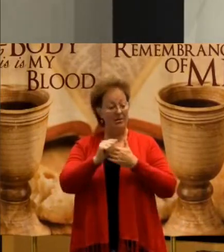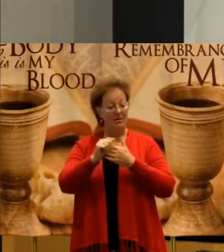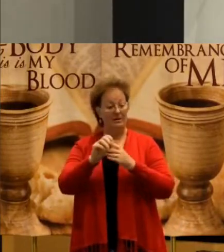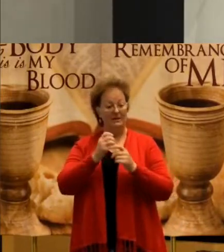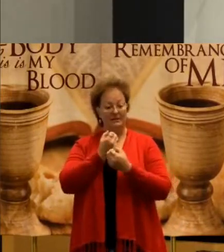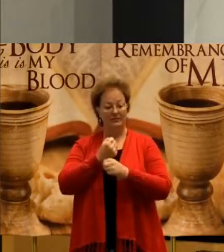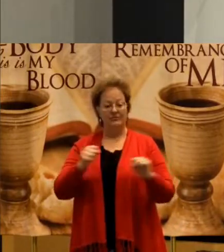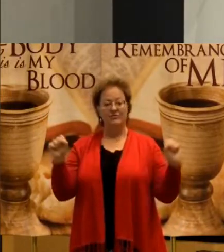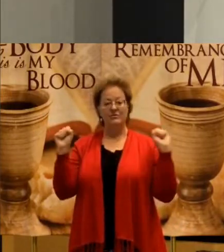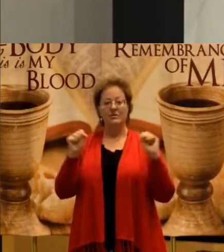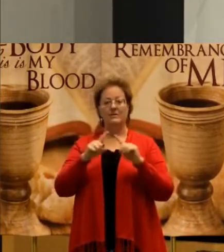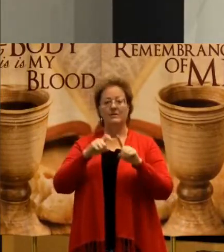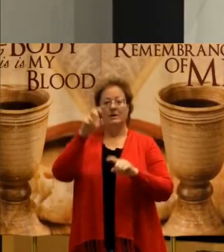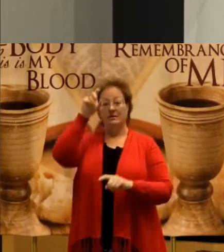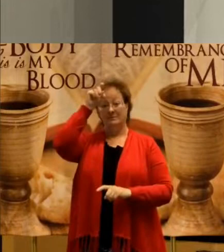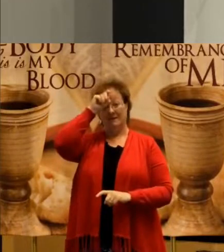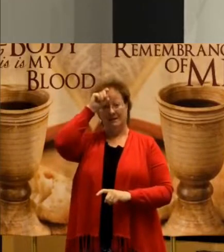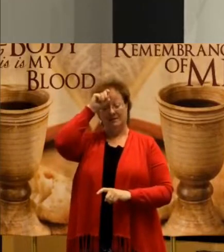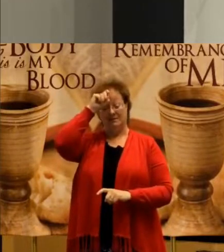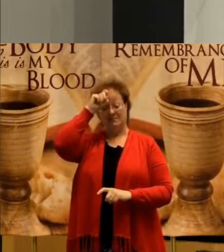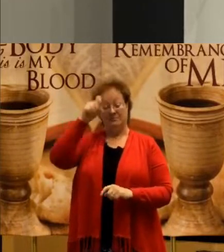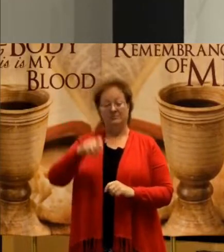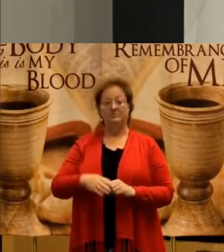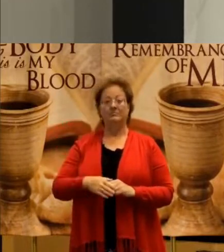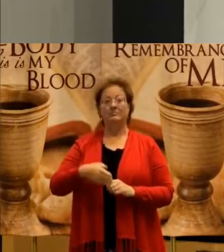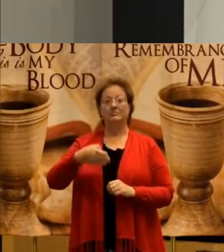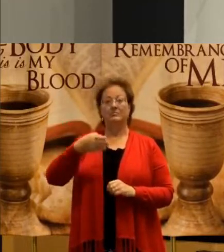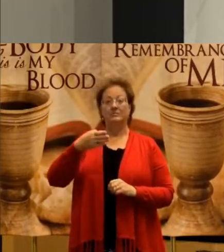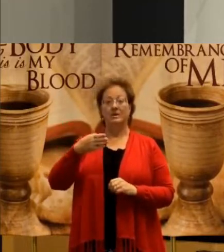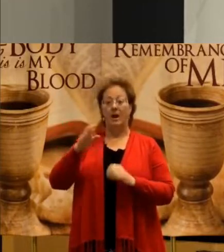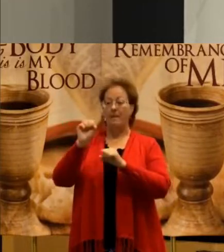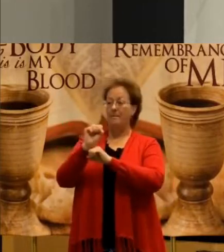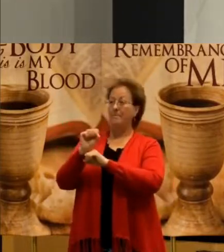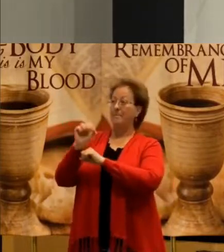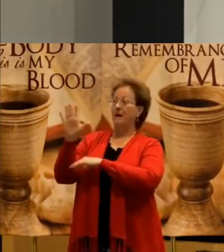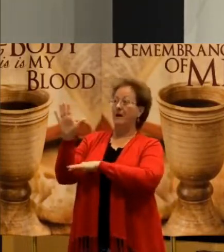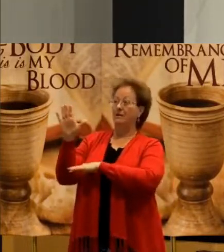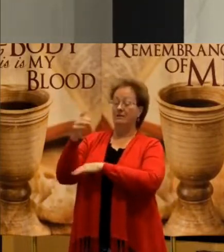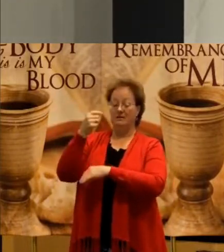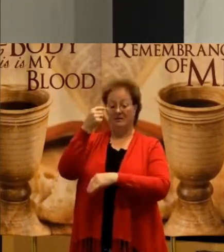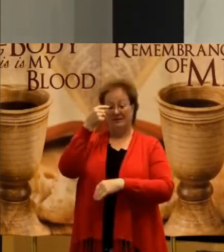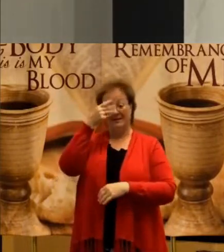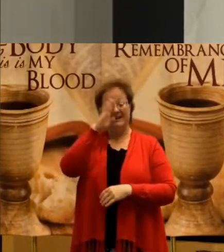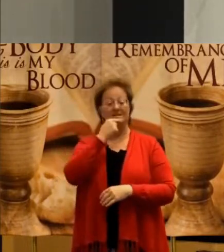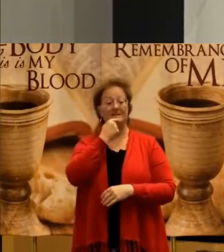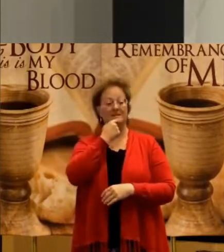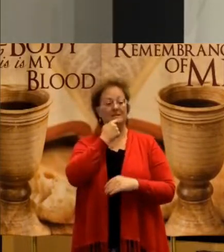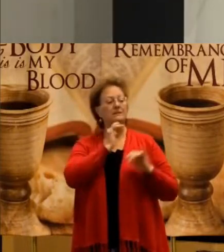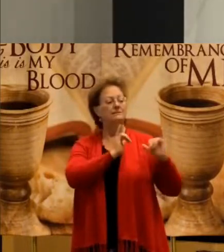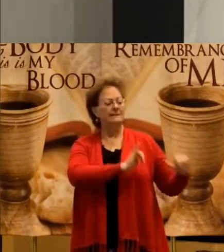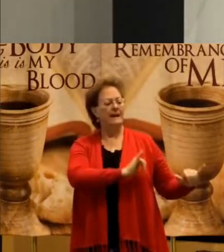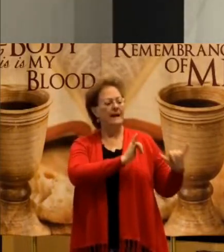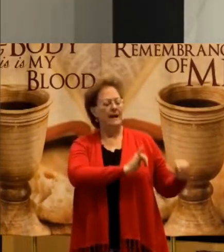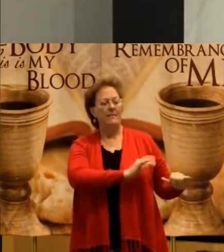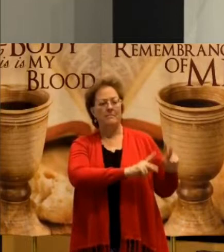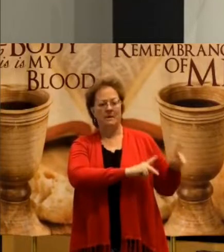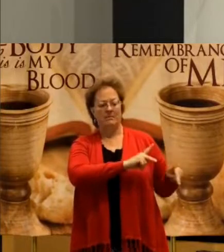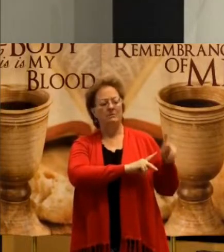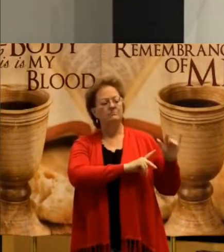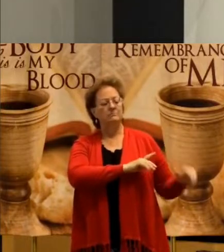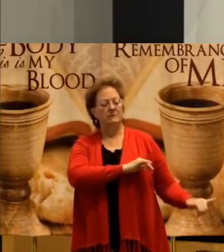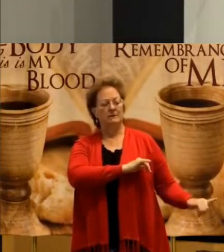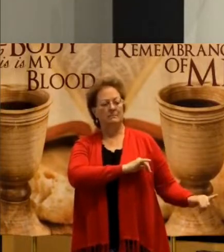Egypt to the mountain of the Lord, God told Moses to order the Israelites to stay down at the base of the mountain. And then